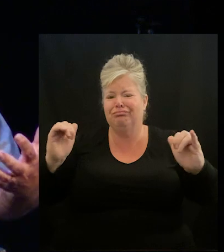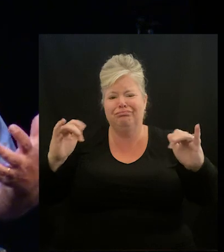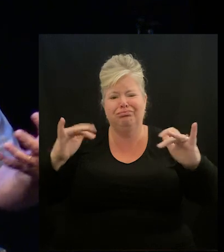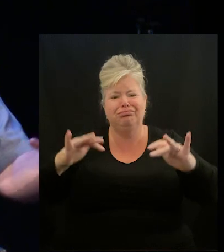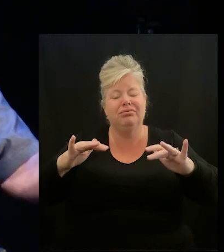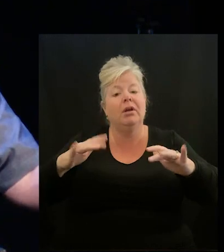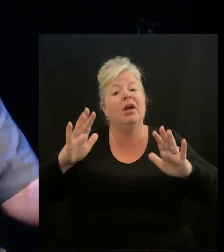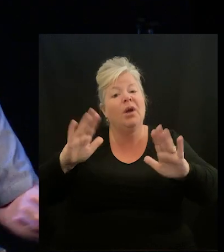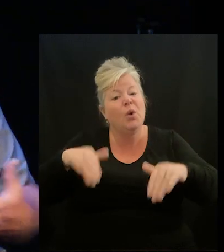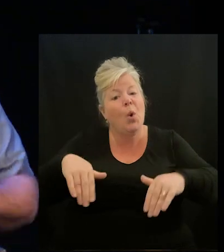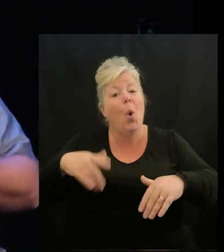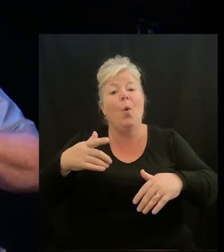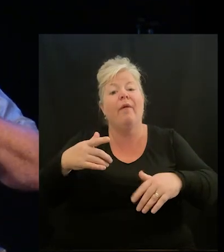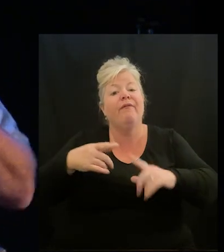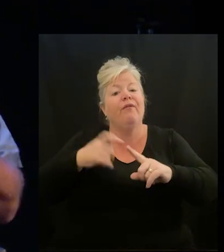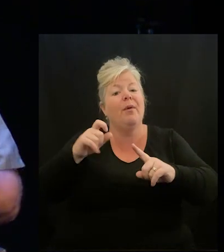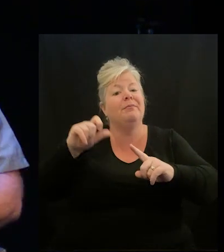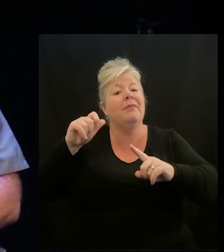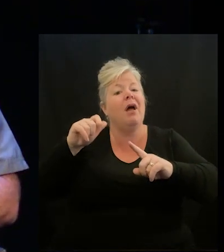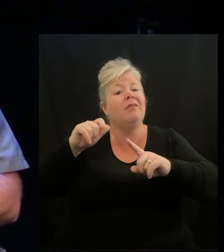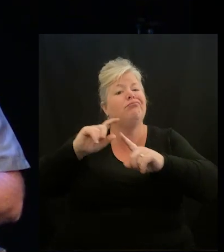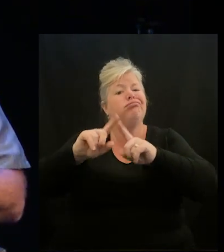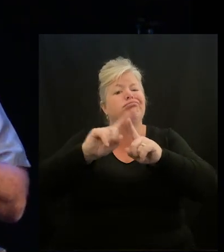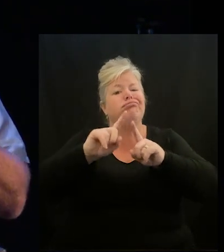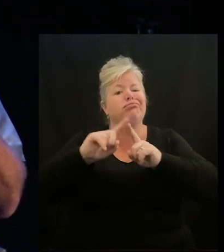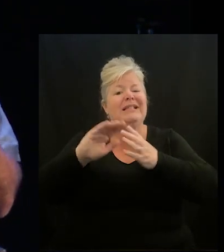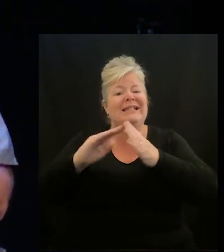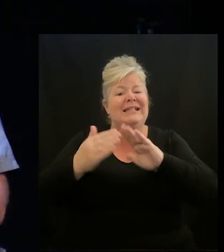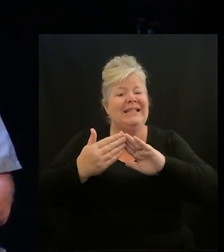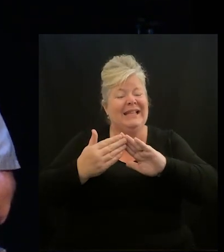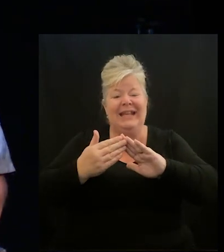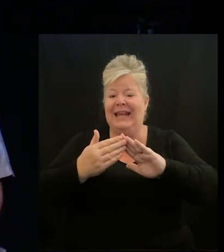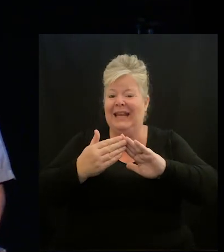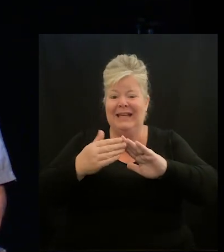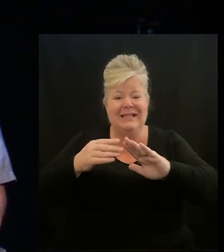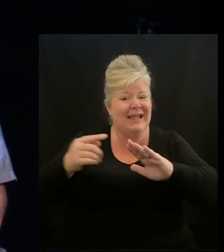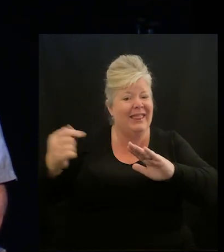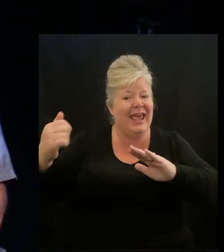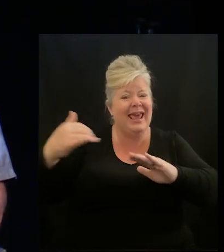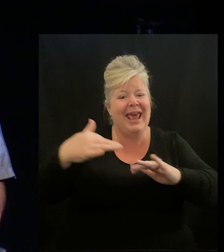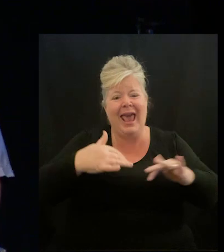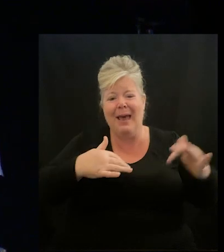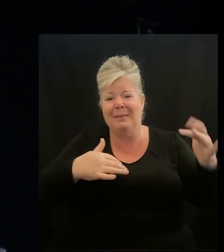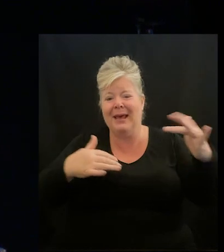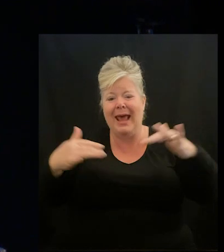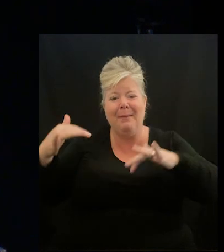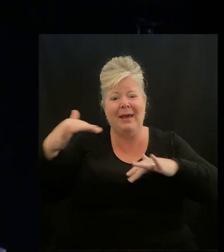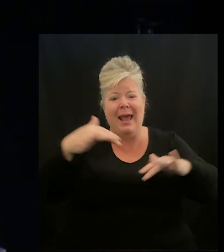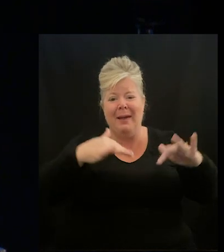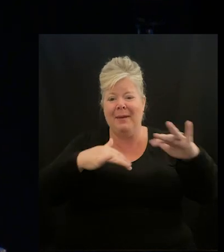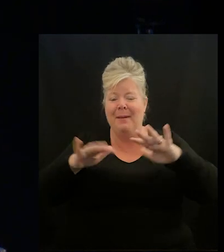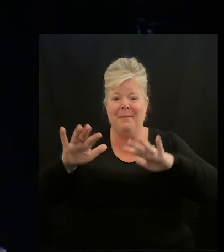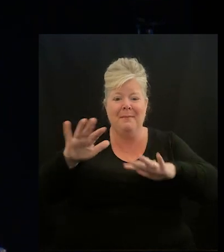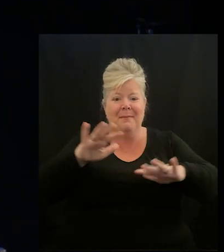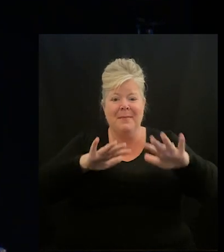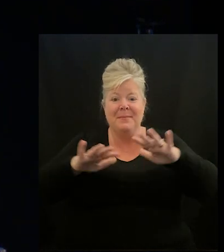sense. Ancient armies moved at a very methodical pace, but the people came together to